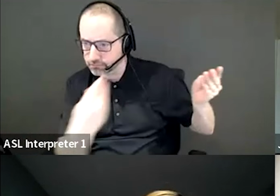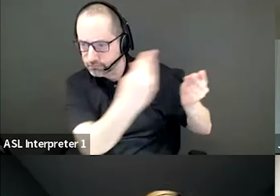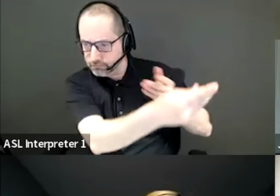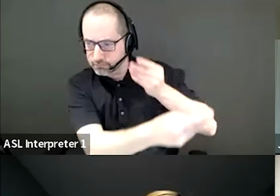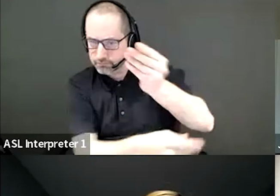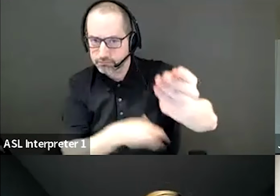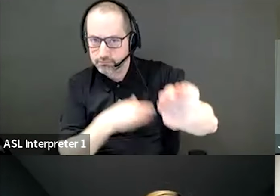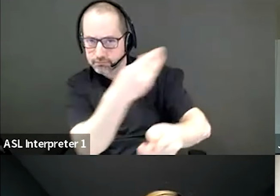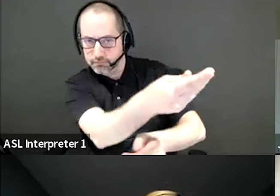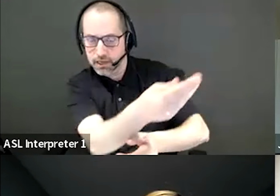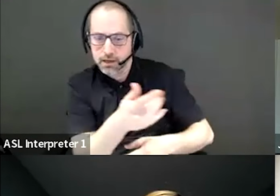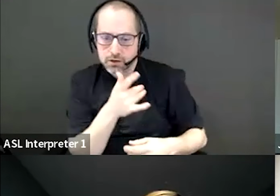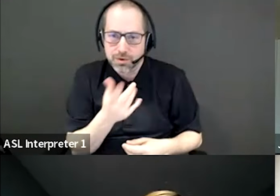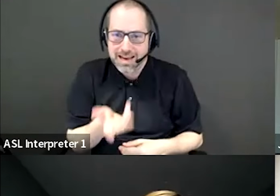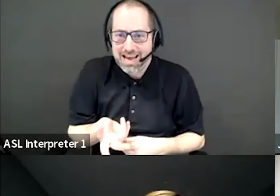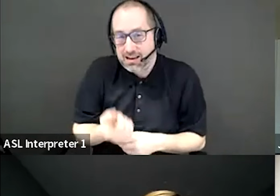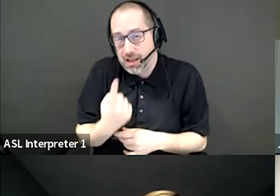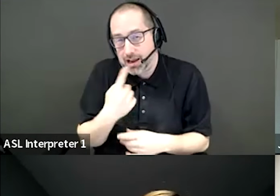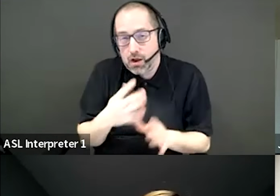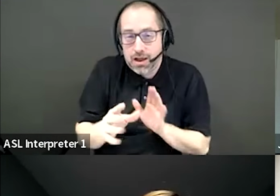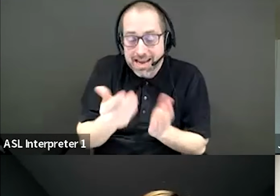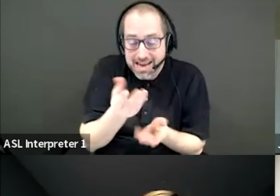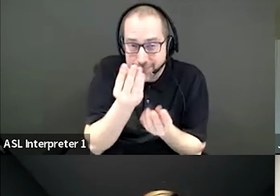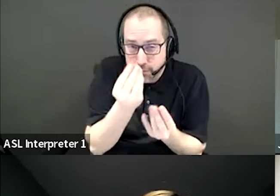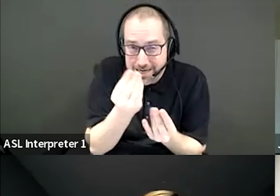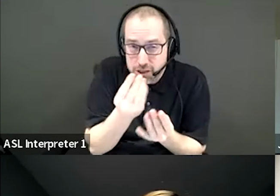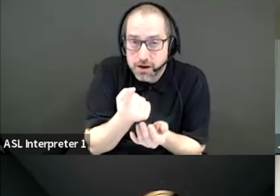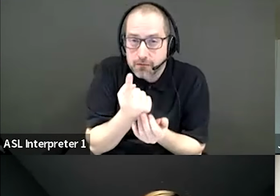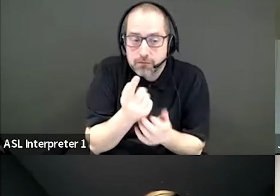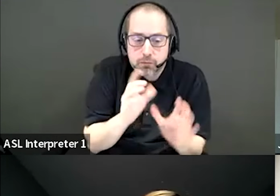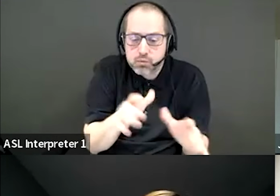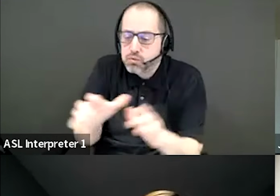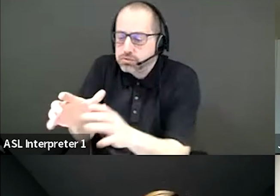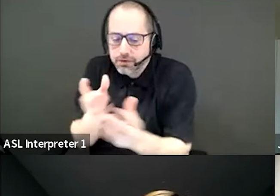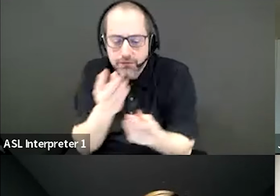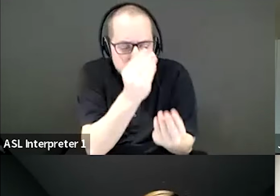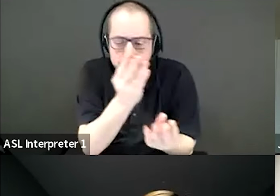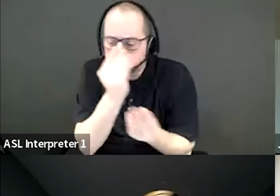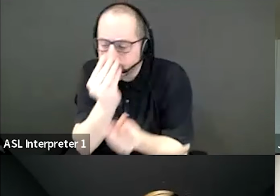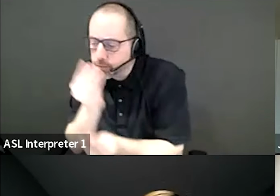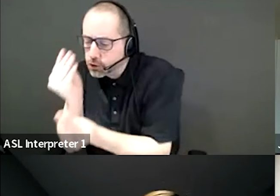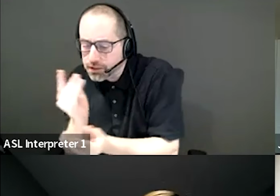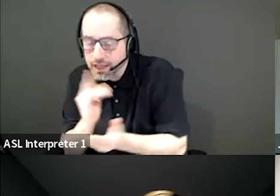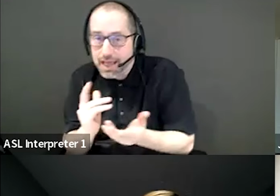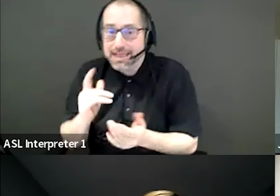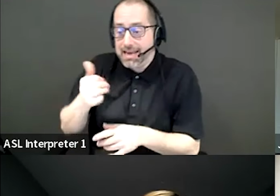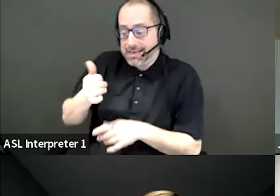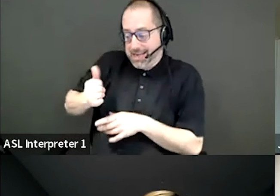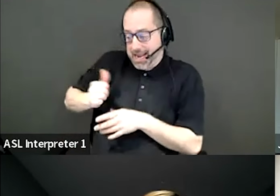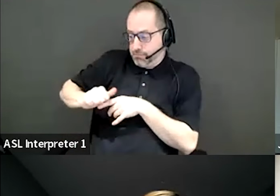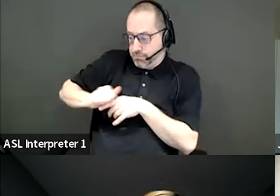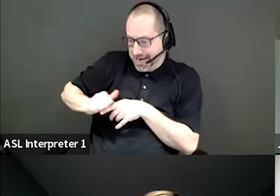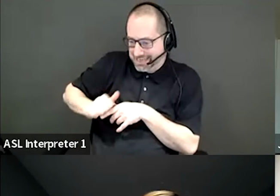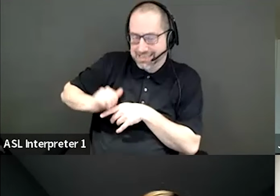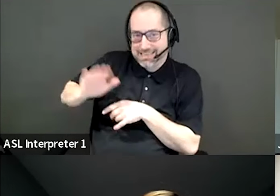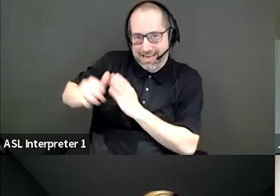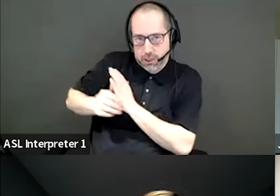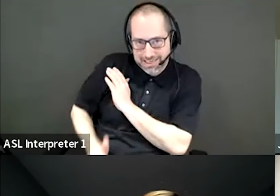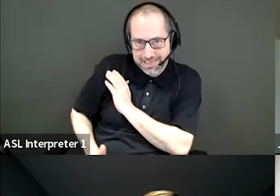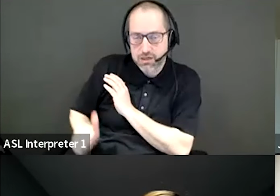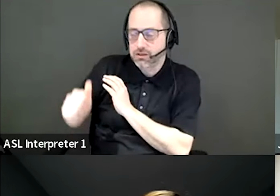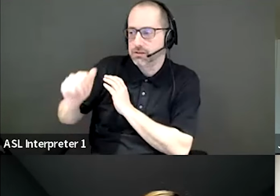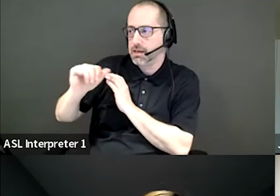one of three buckets of information, as well as 10 communities of practice that brought their own skills and expertise to developing